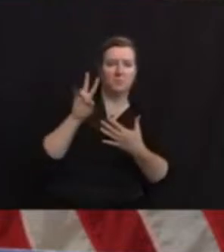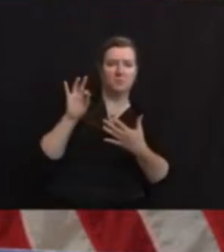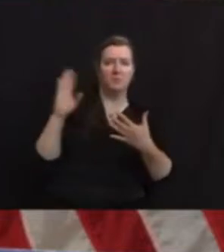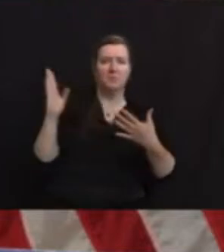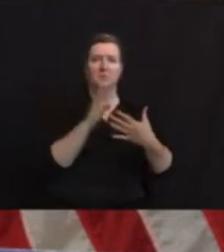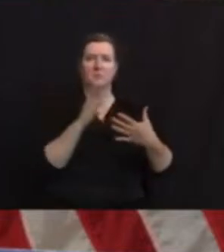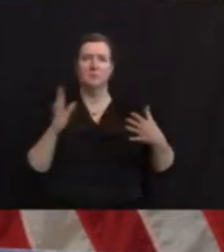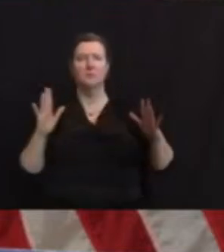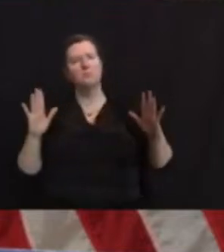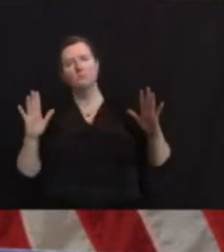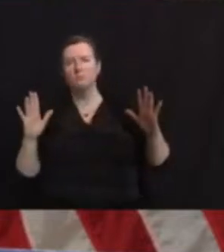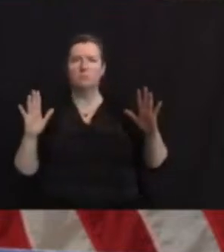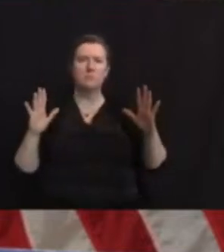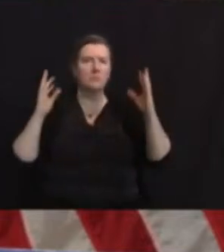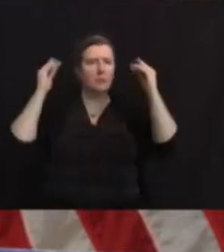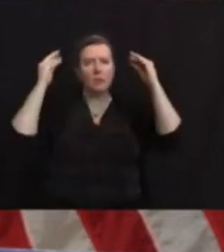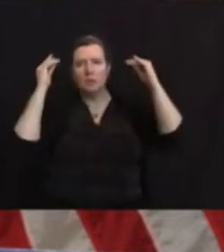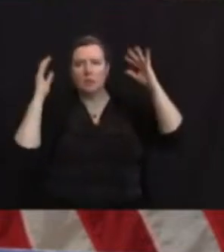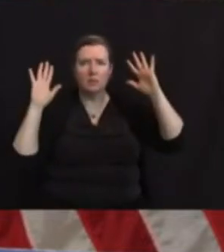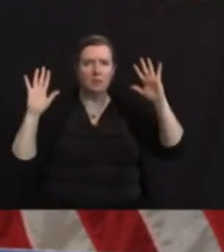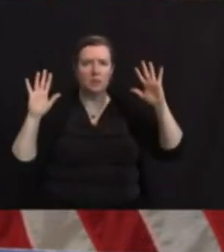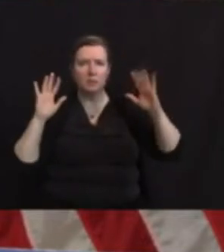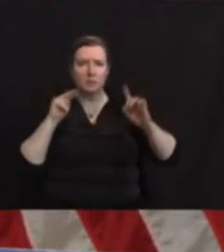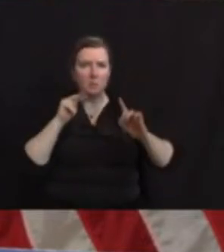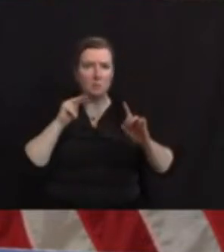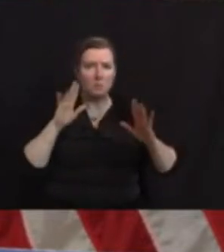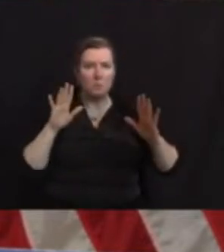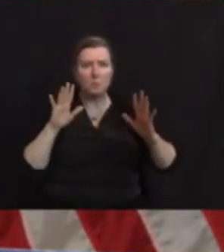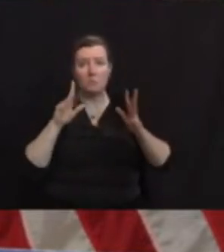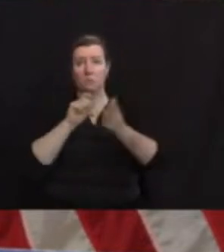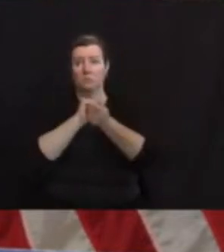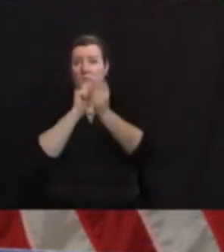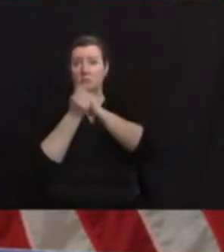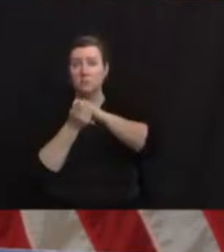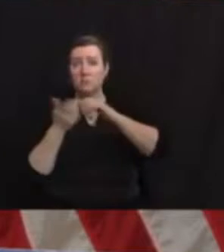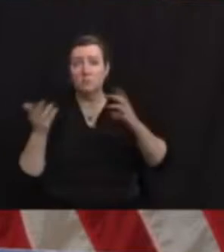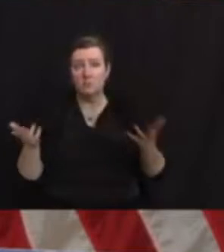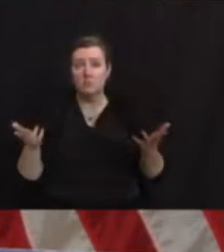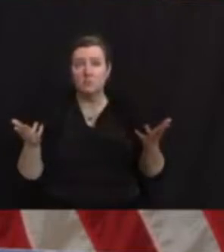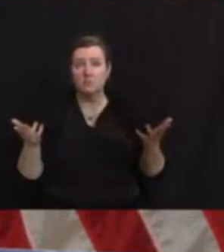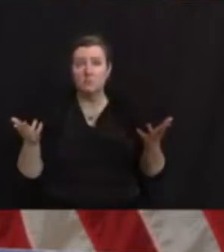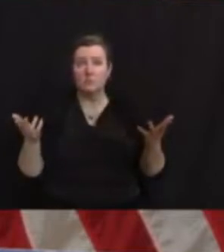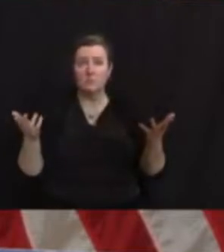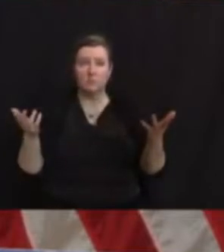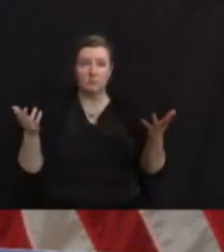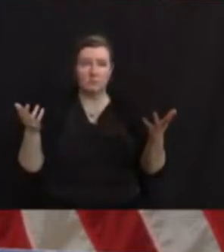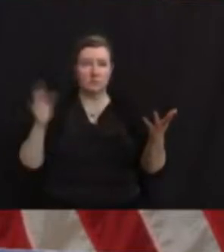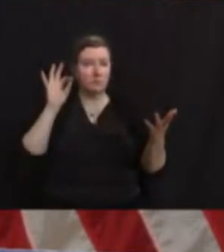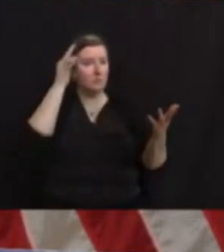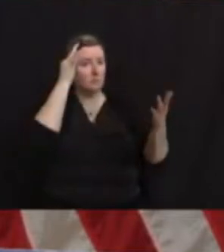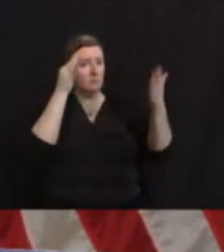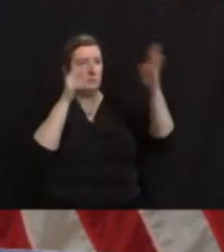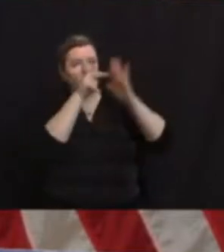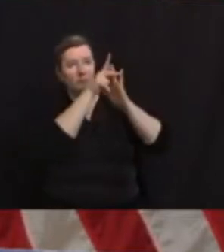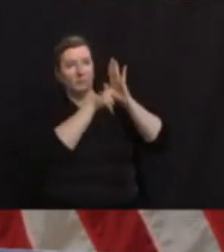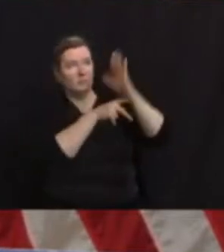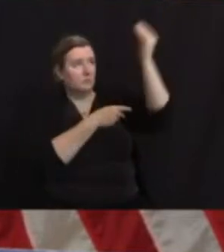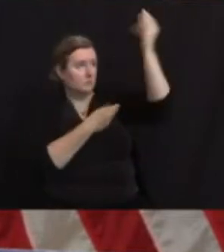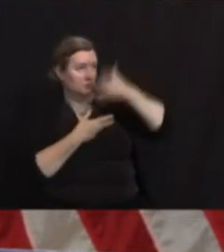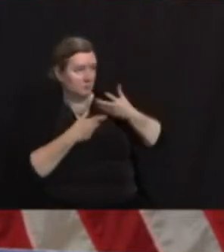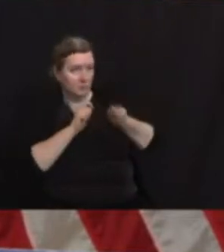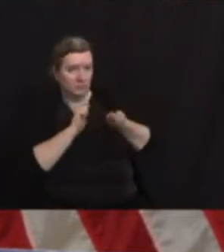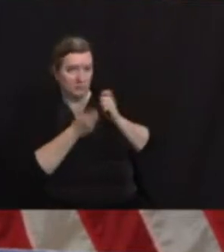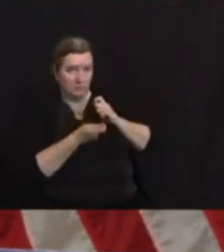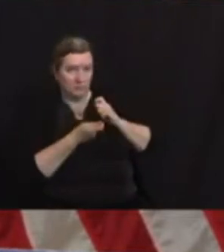dose. If we change it, and it might change, I'm not saying it won't. If it's changed because the federal policy says that, now we're